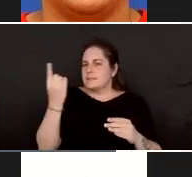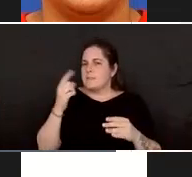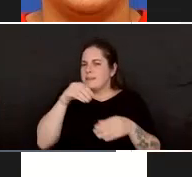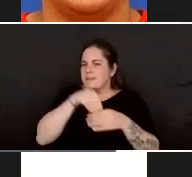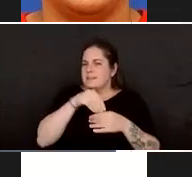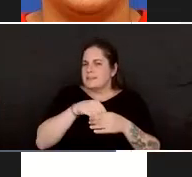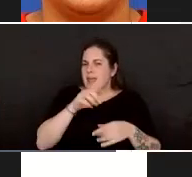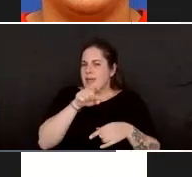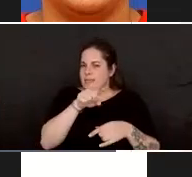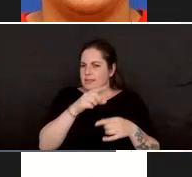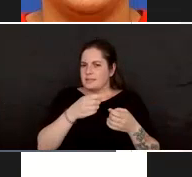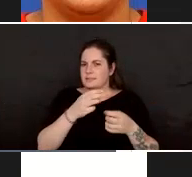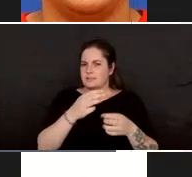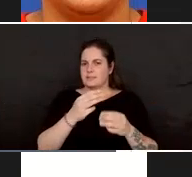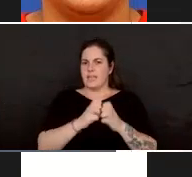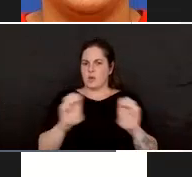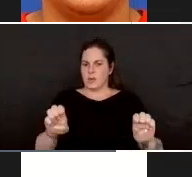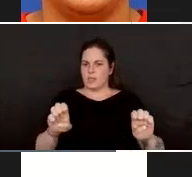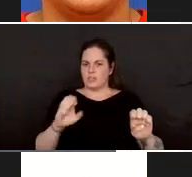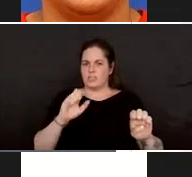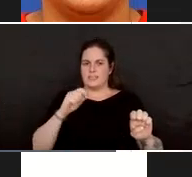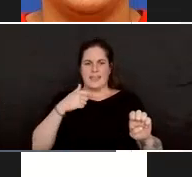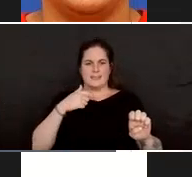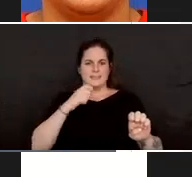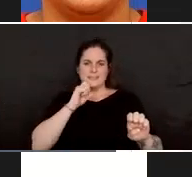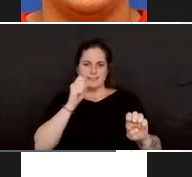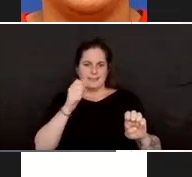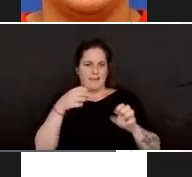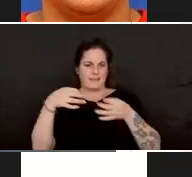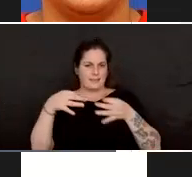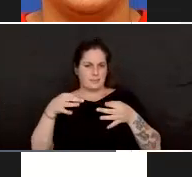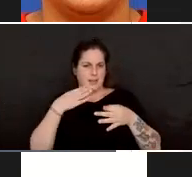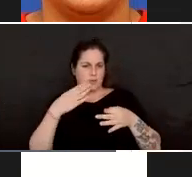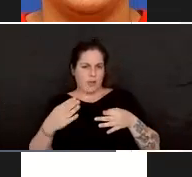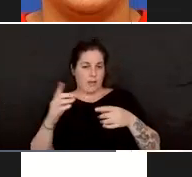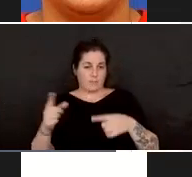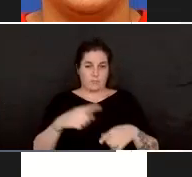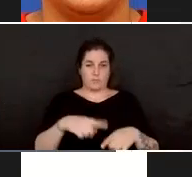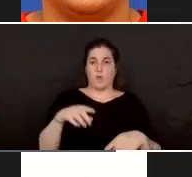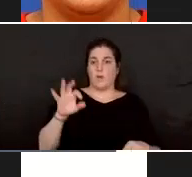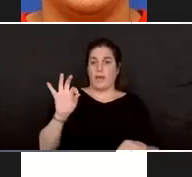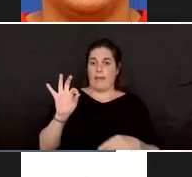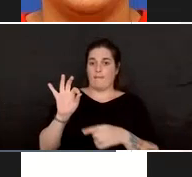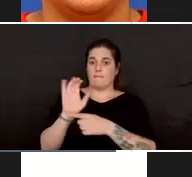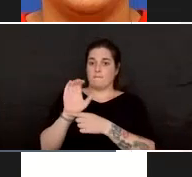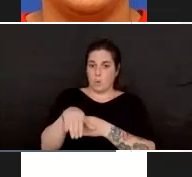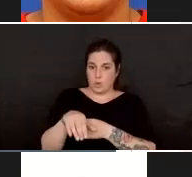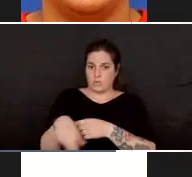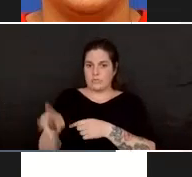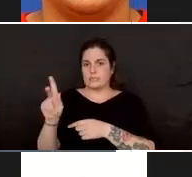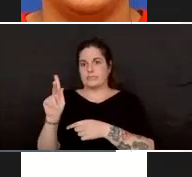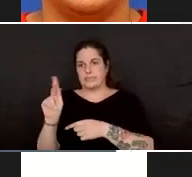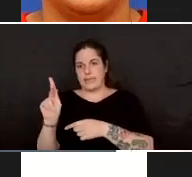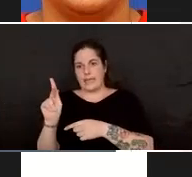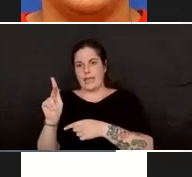you. So we know that F is the force, K is the spring constant, and X is how much